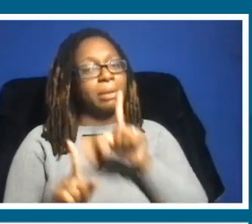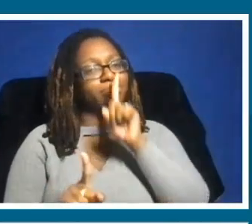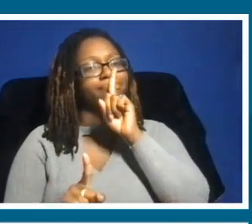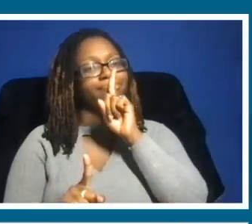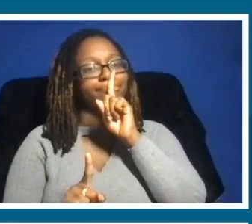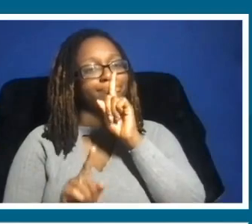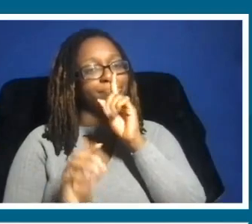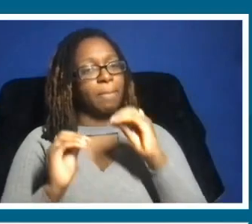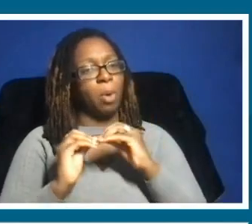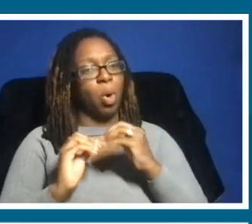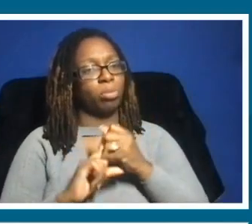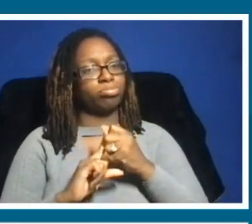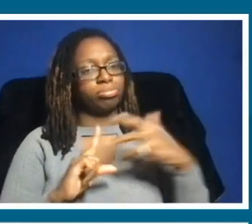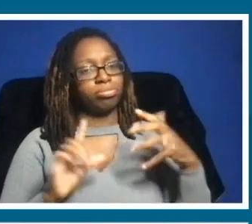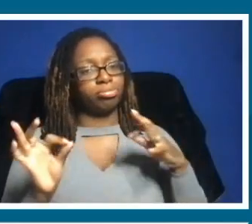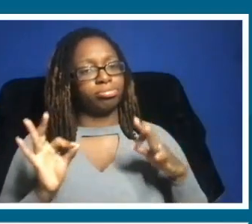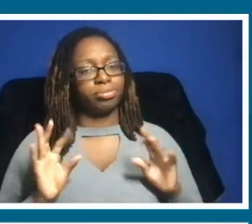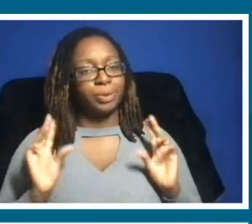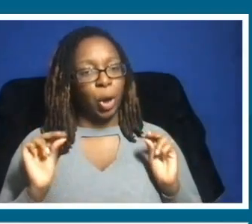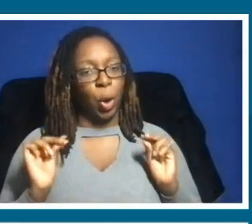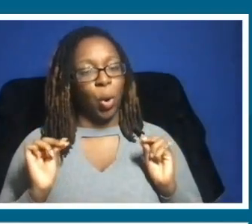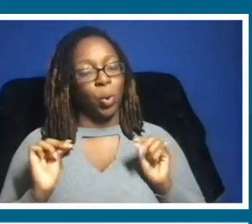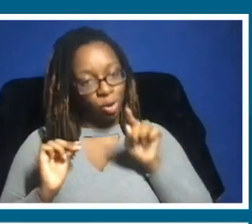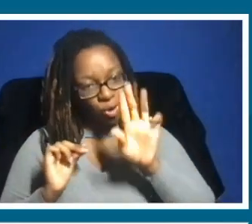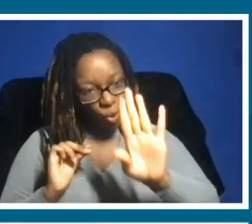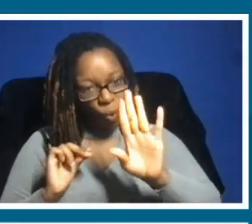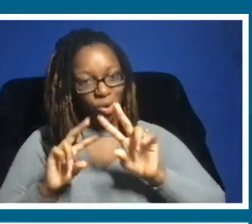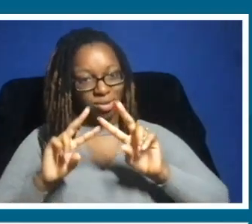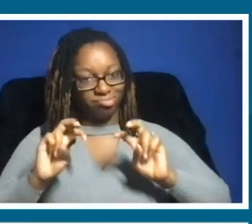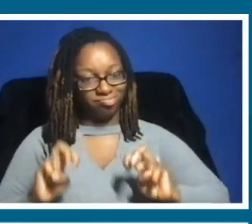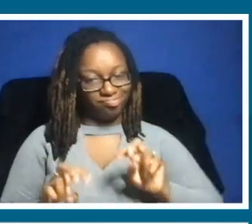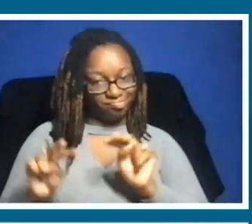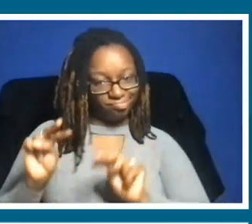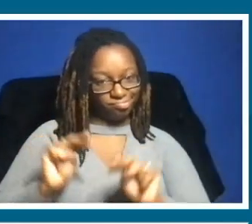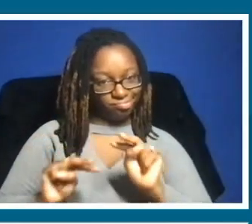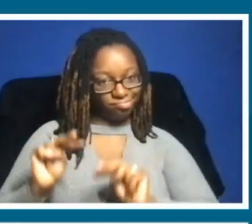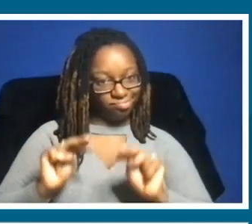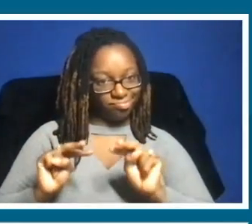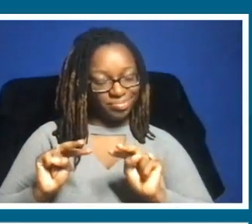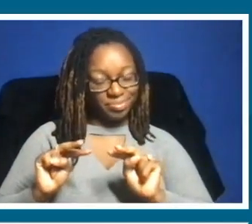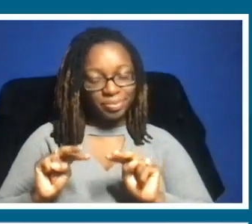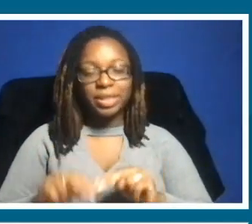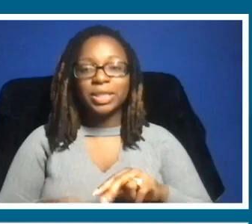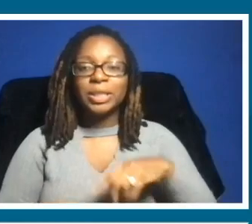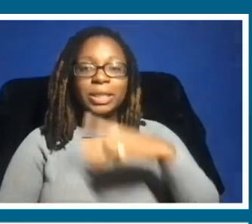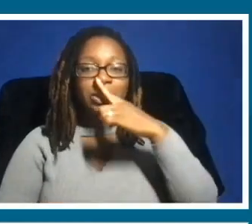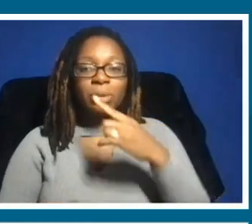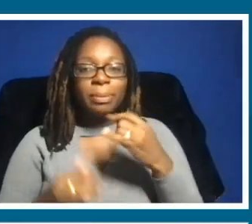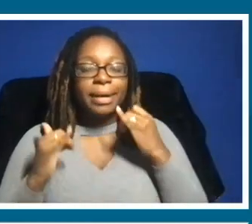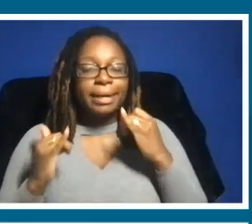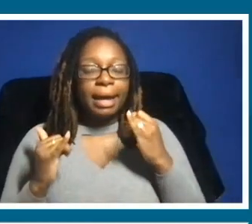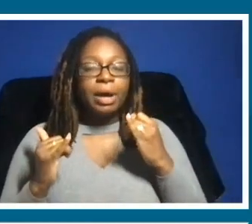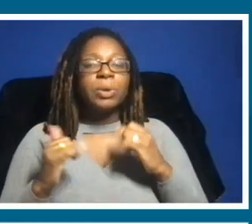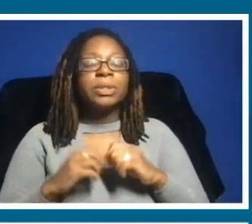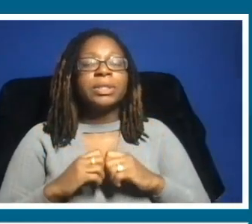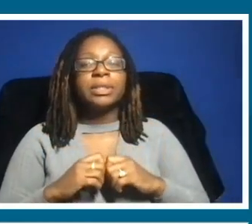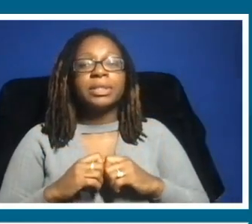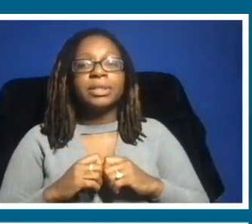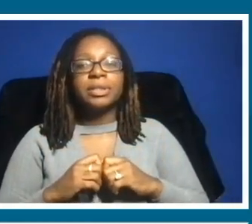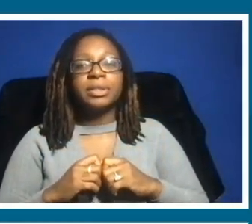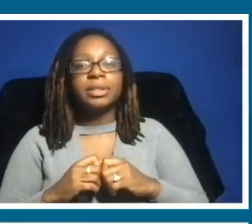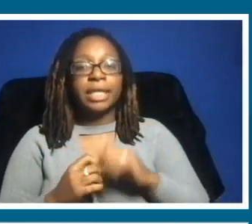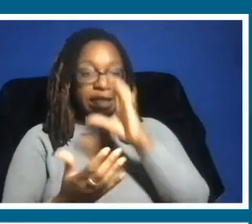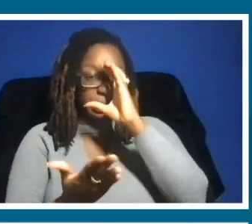you guys to do that. I'd like you to spend a little bit of time focusing your attention on